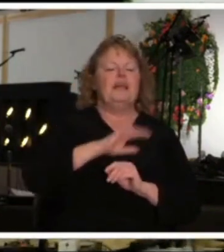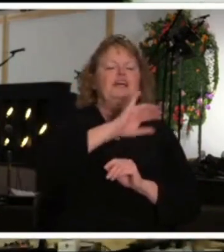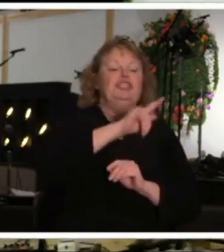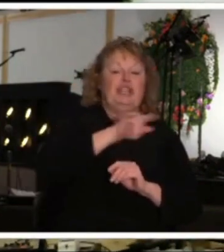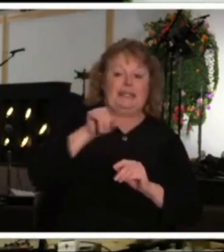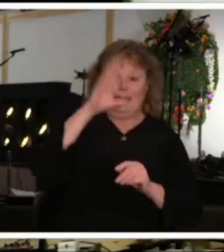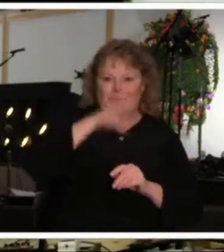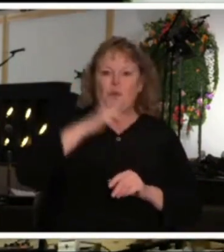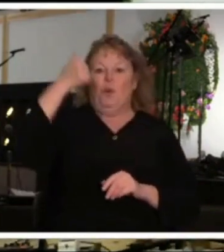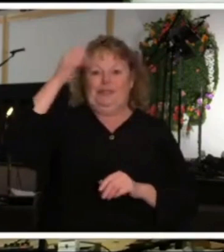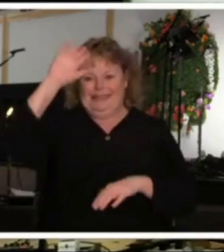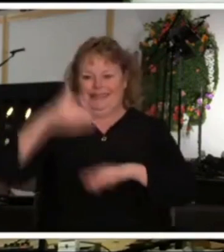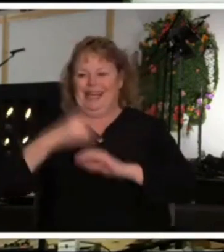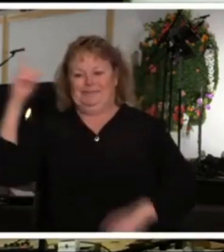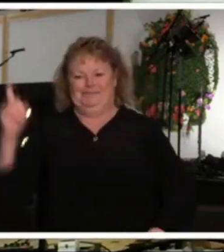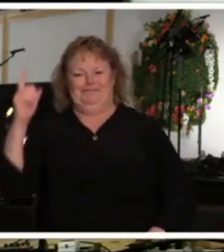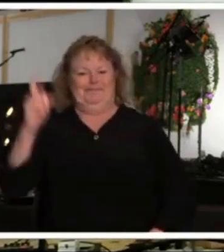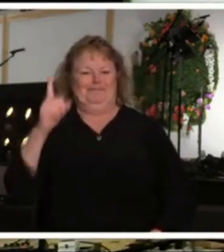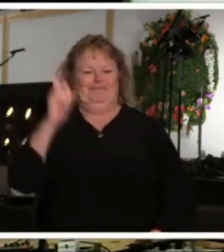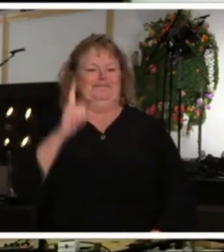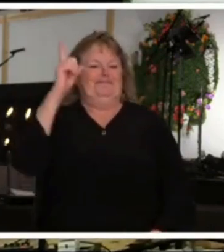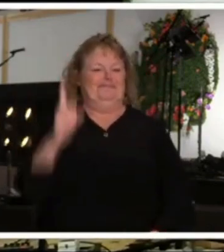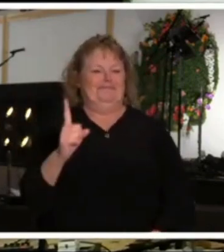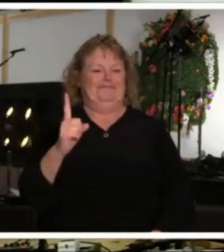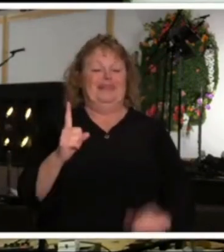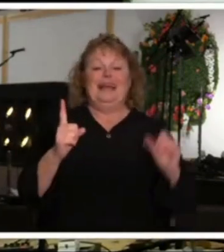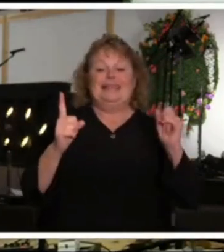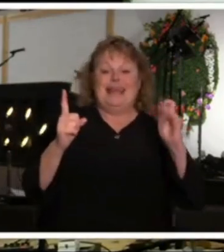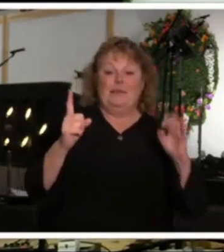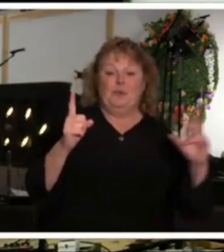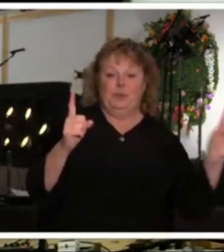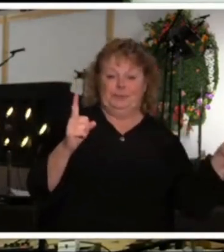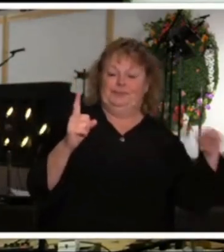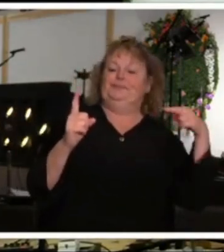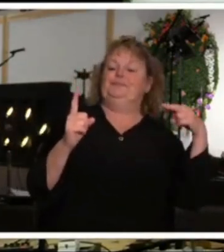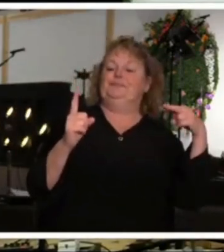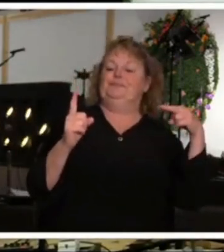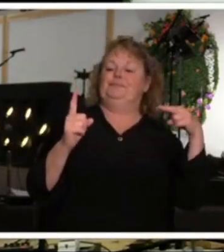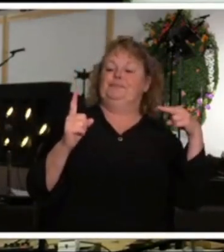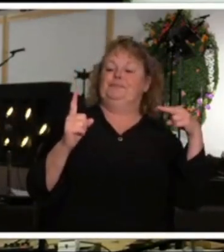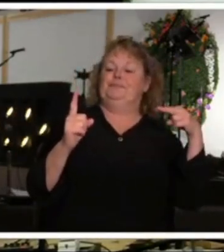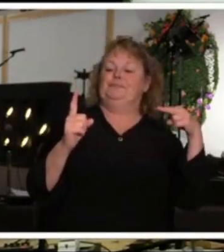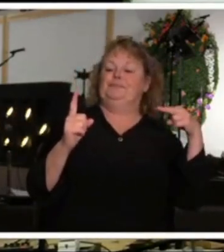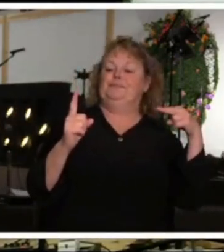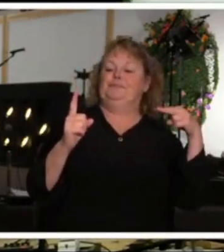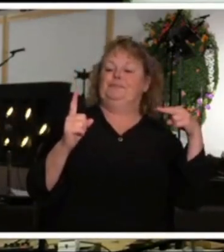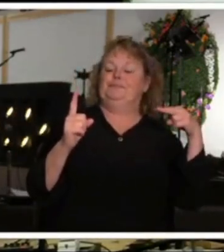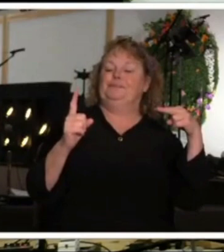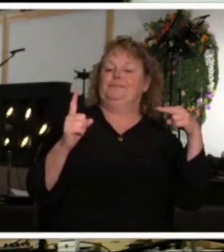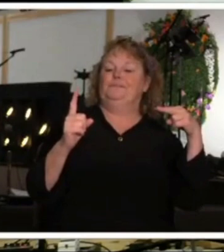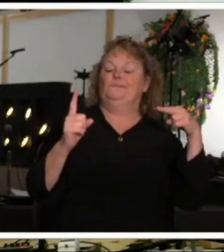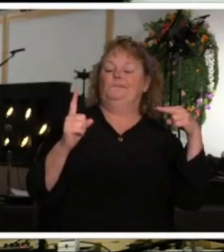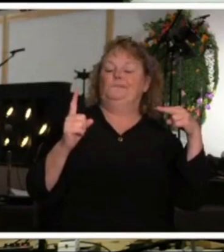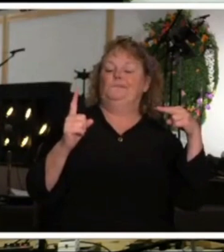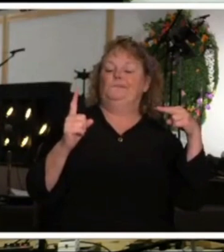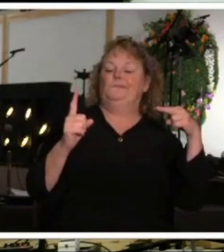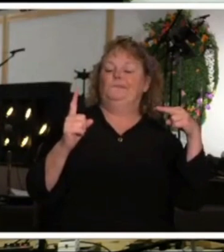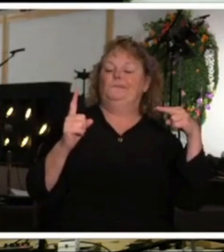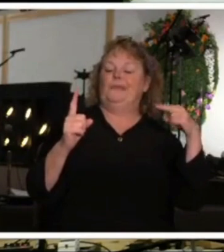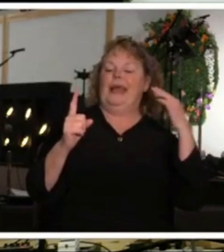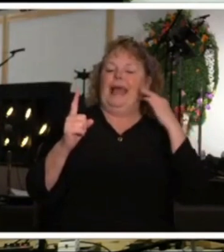son comes out. And Samuel was like, I know this